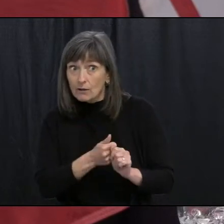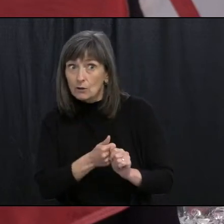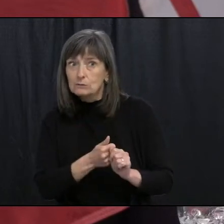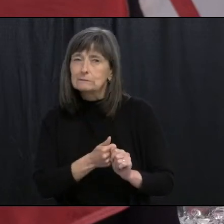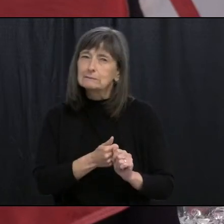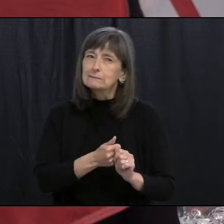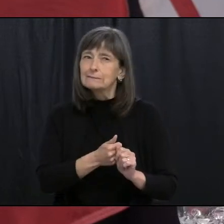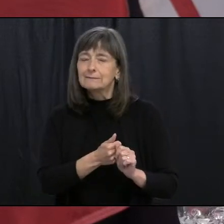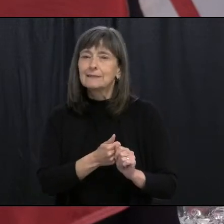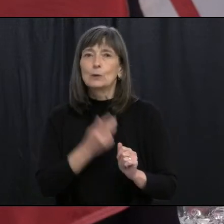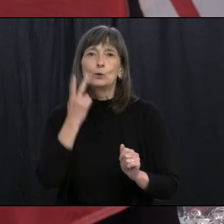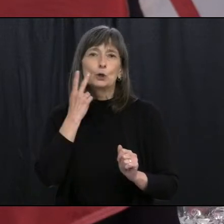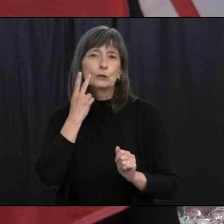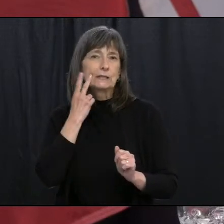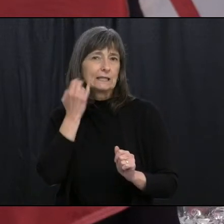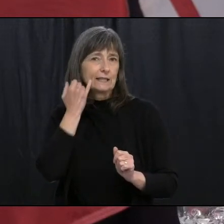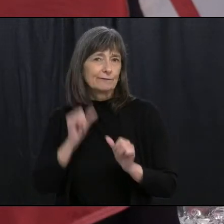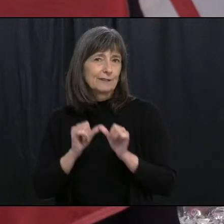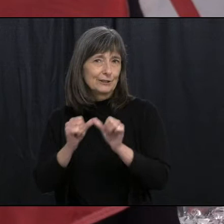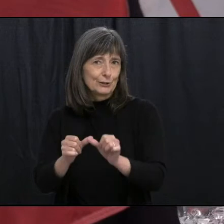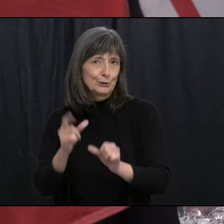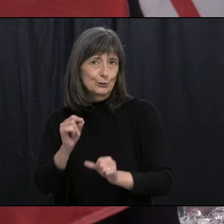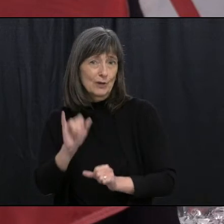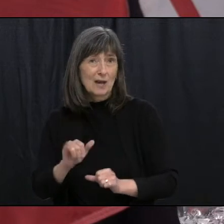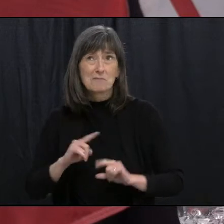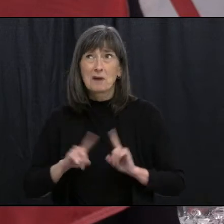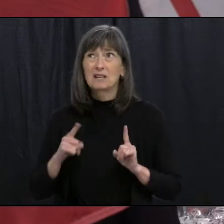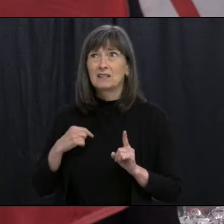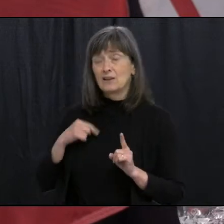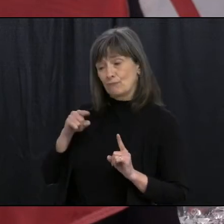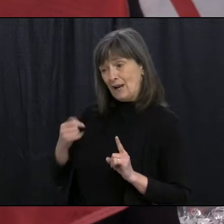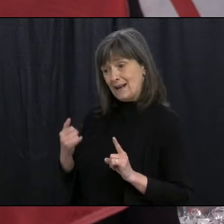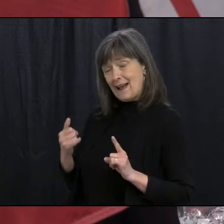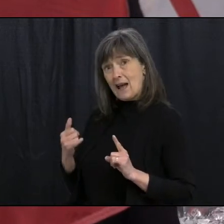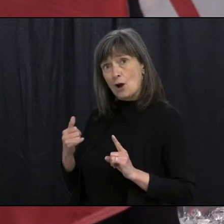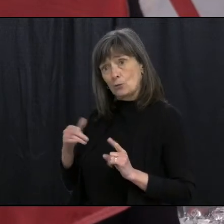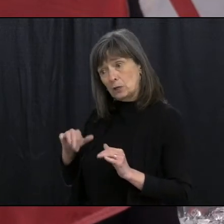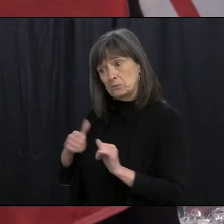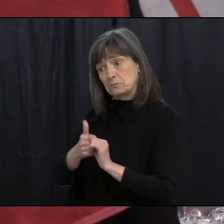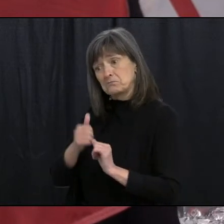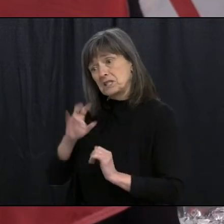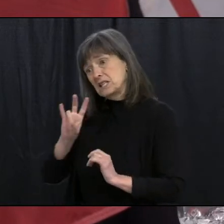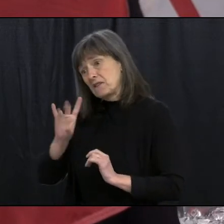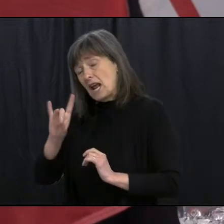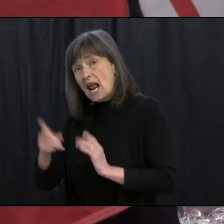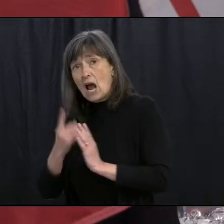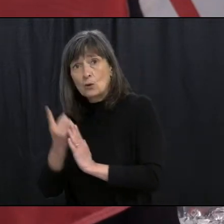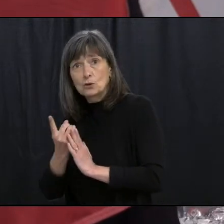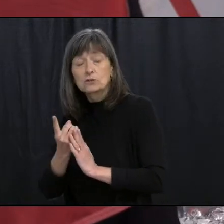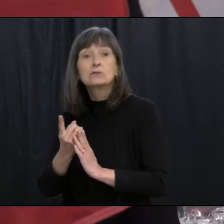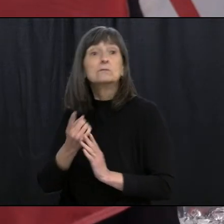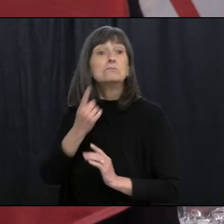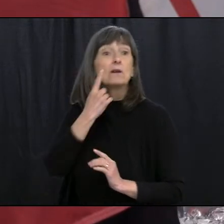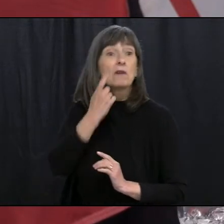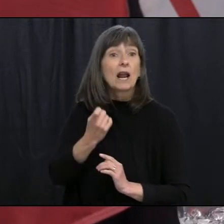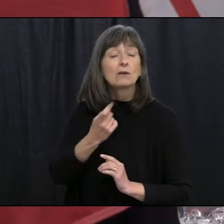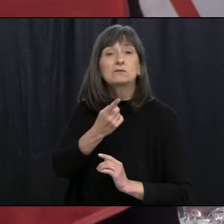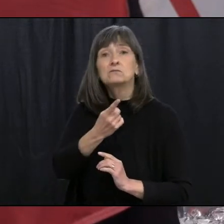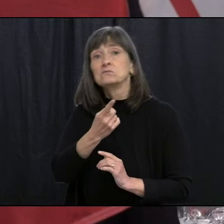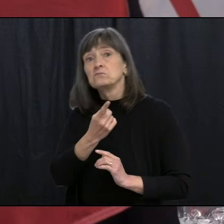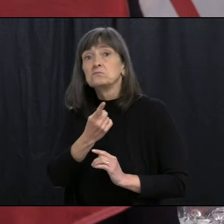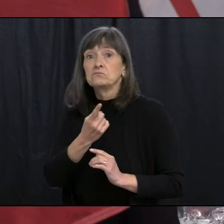drop. So we're not aware of any significant capacity issues. We could do theoretically now between